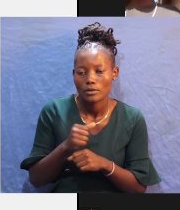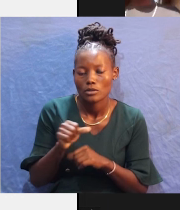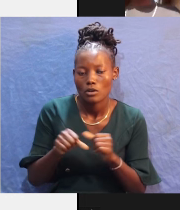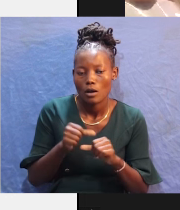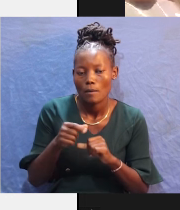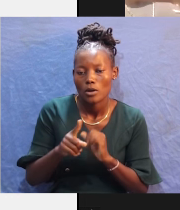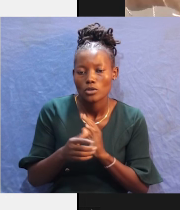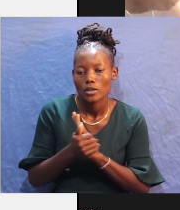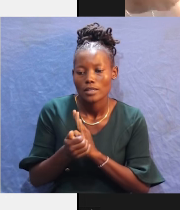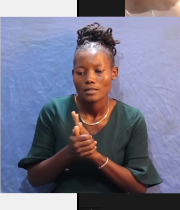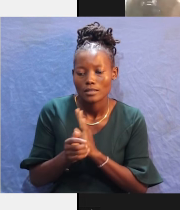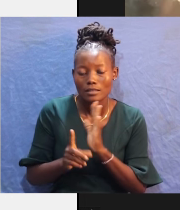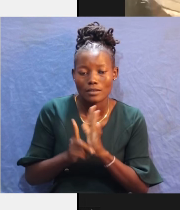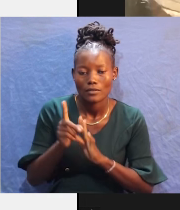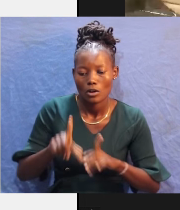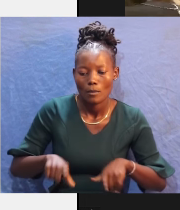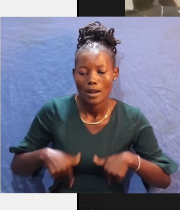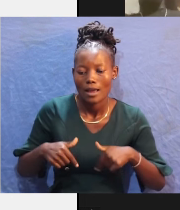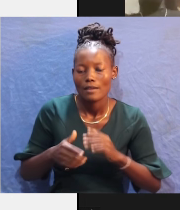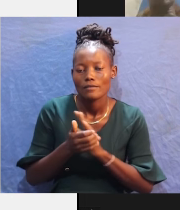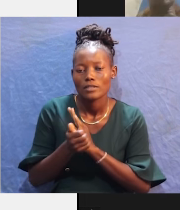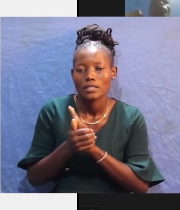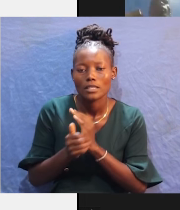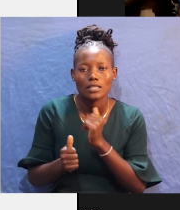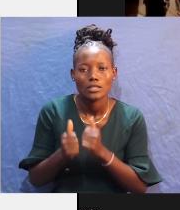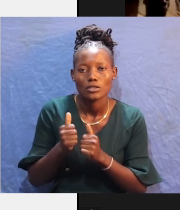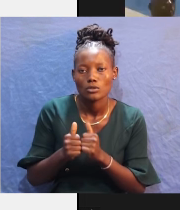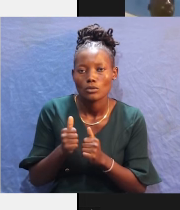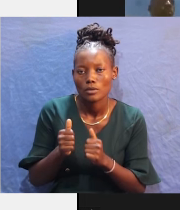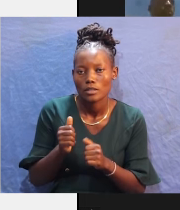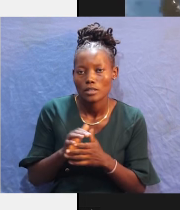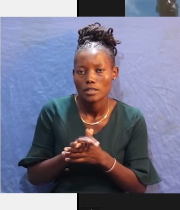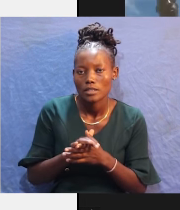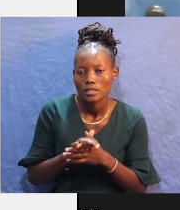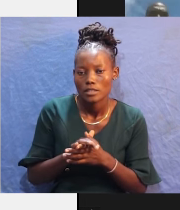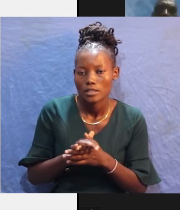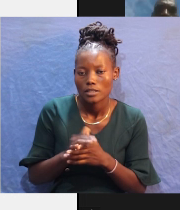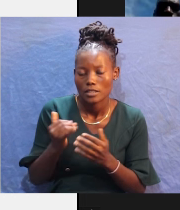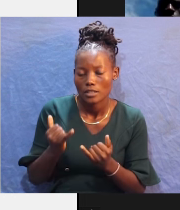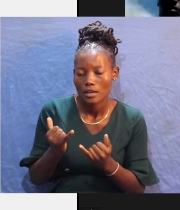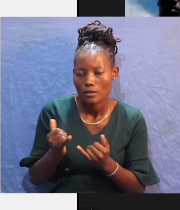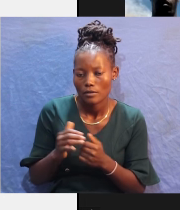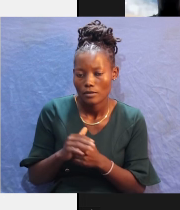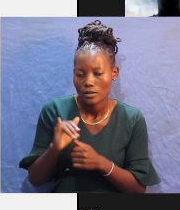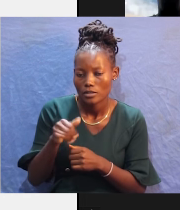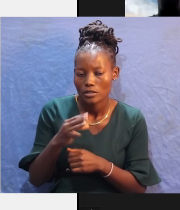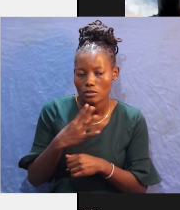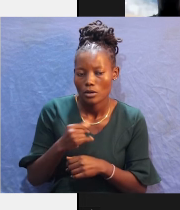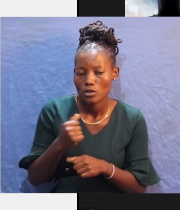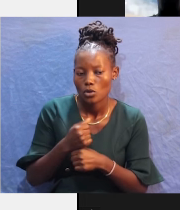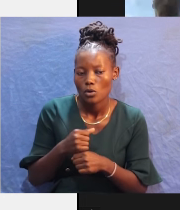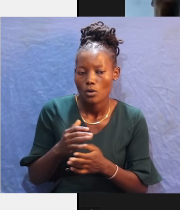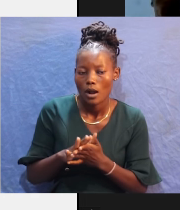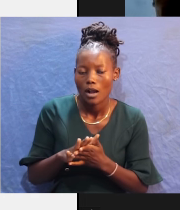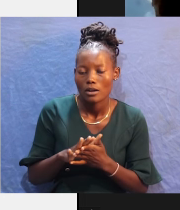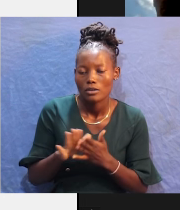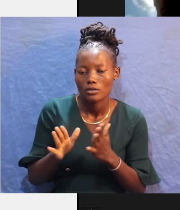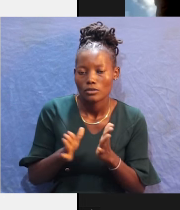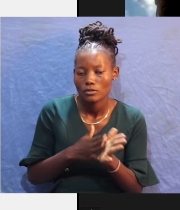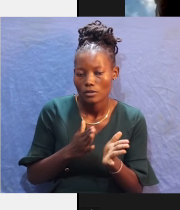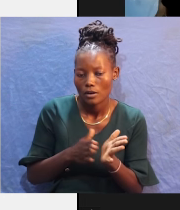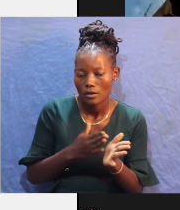development that you need as a player to be better. But when we come to plus sport, those two are very different.